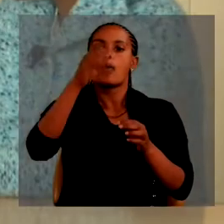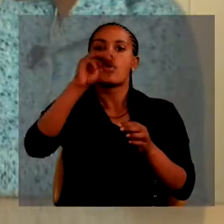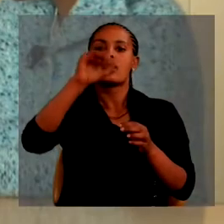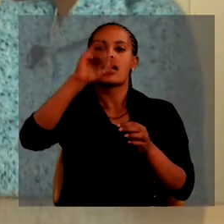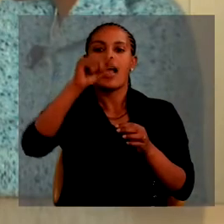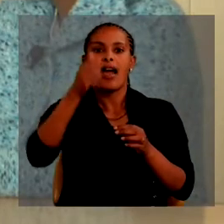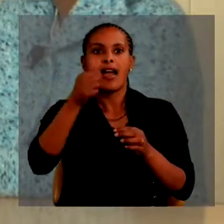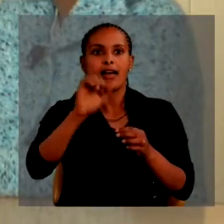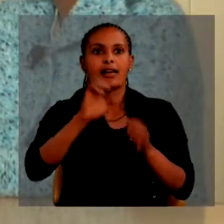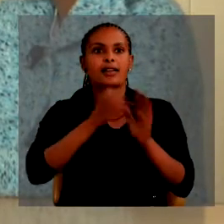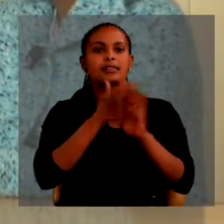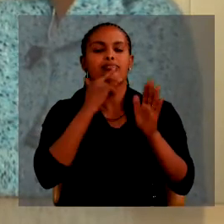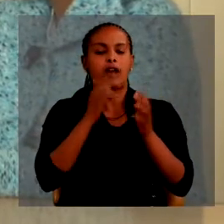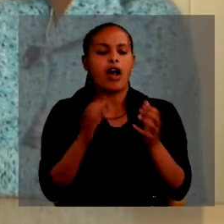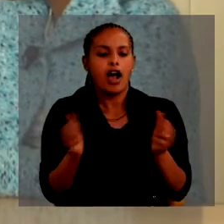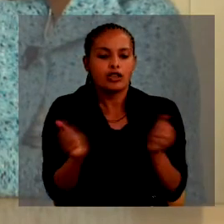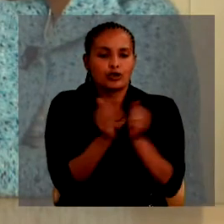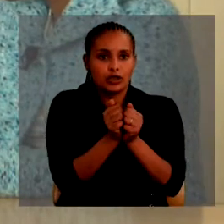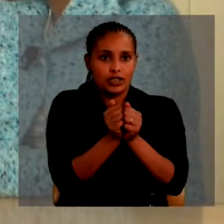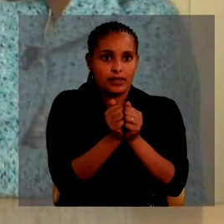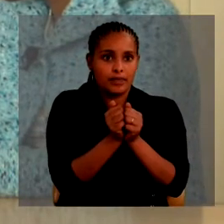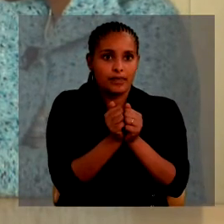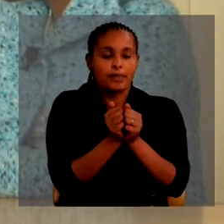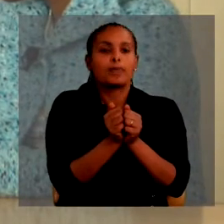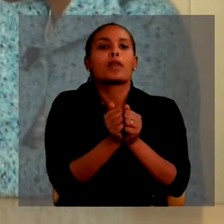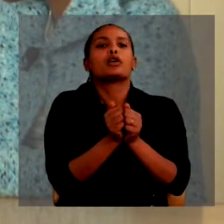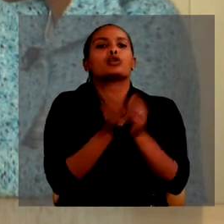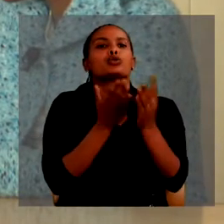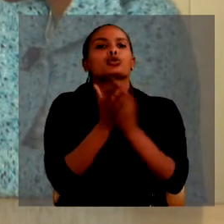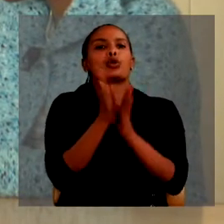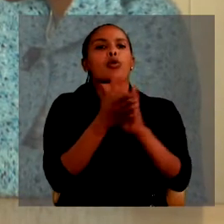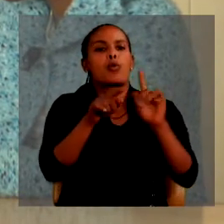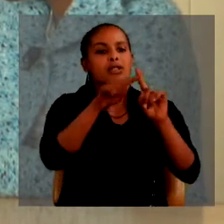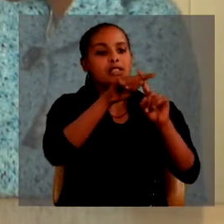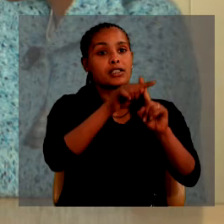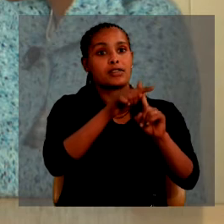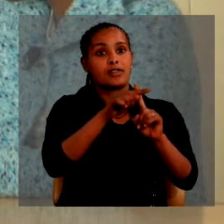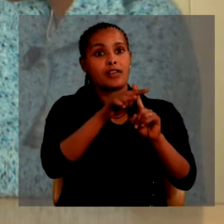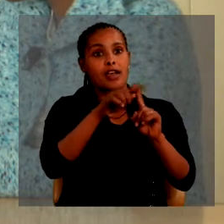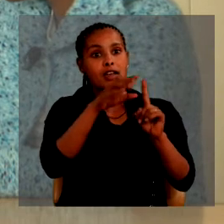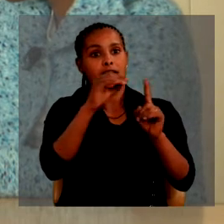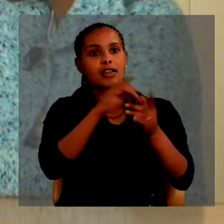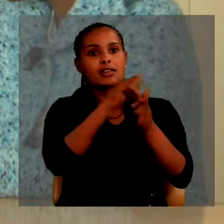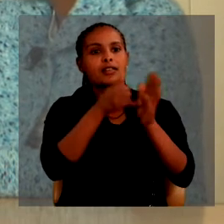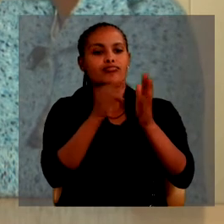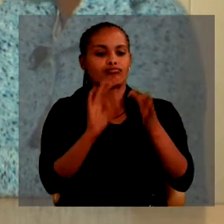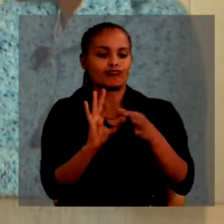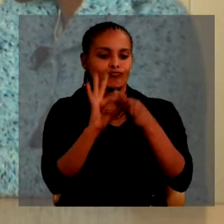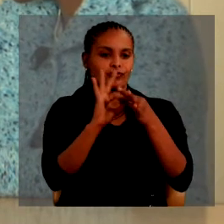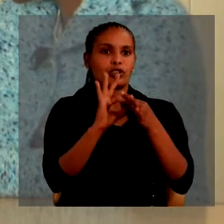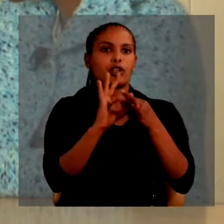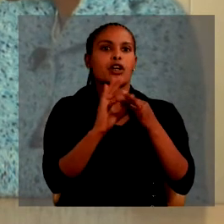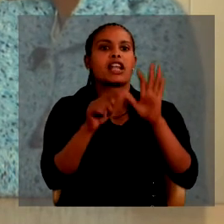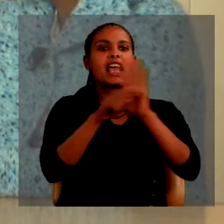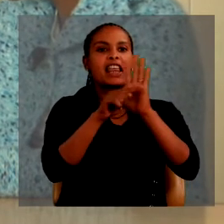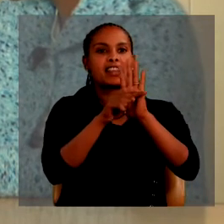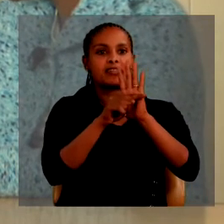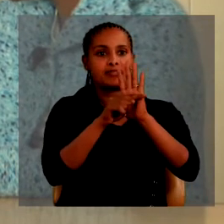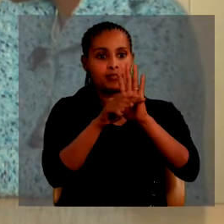polar, so they associate through the positive end it associates with the negative of